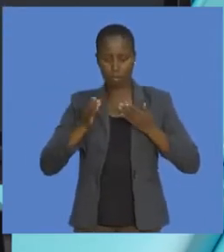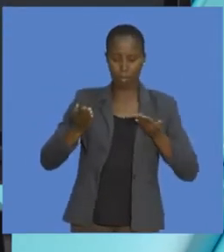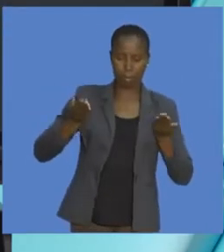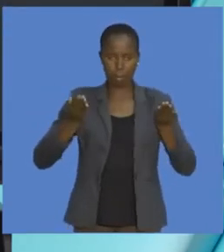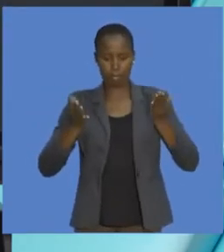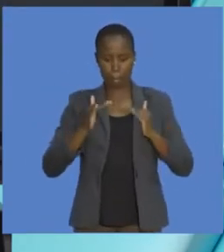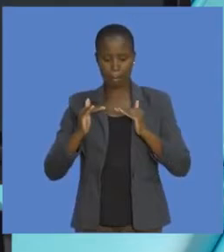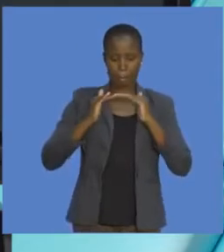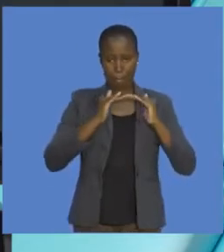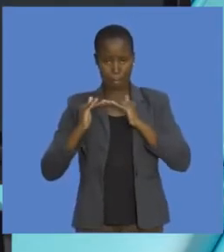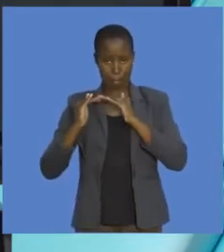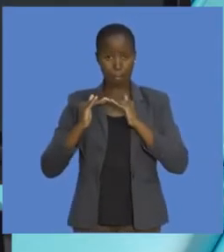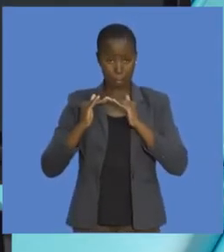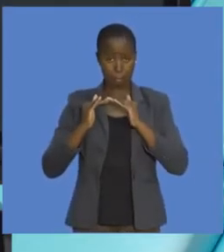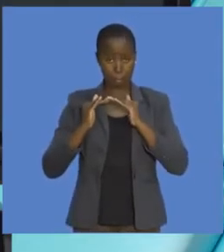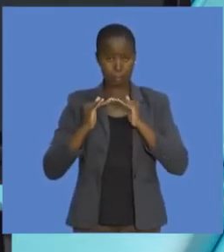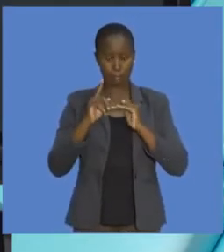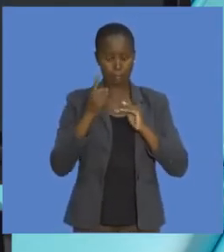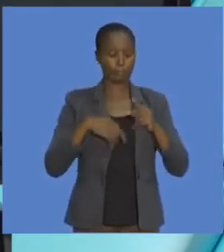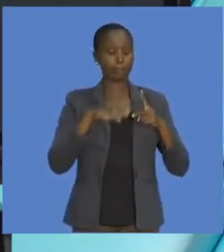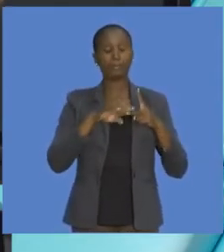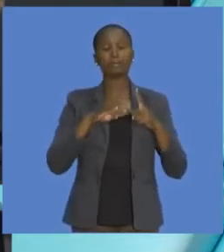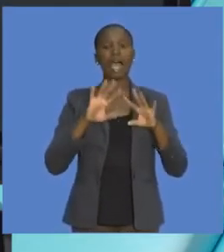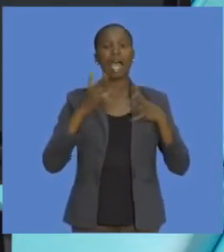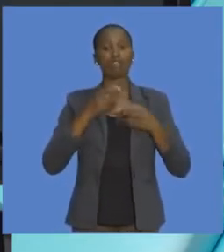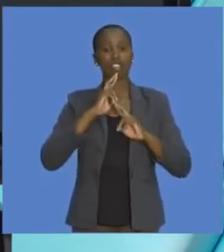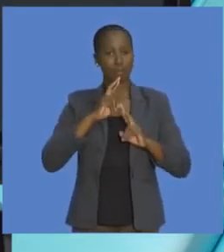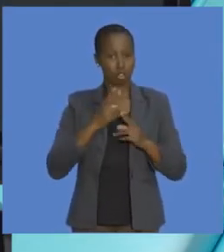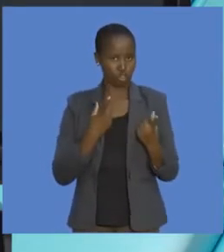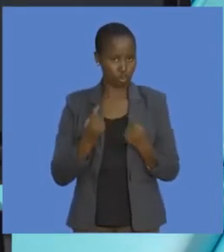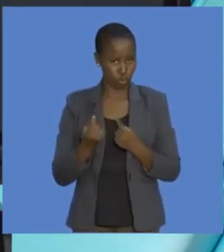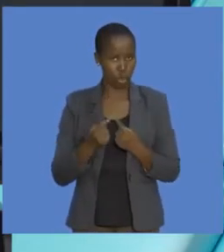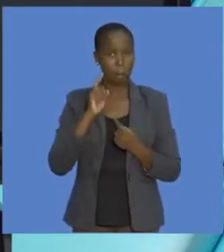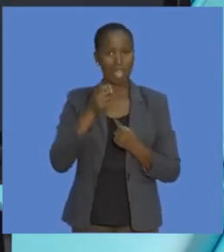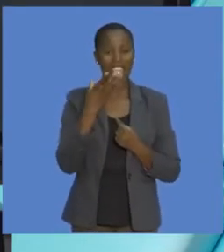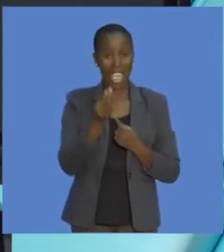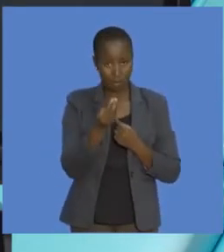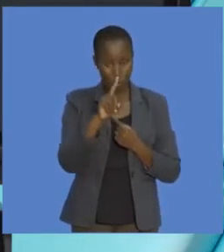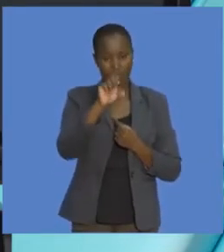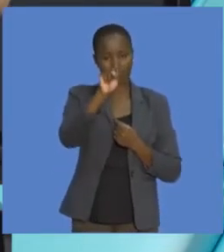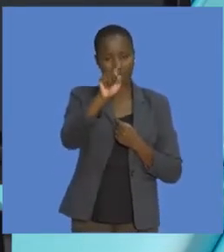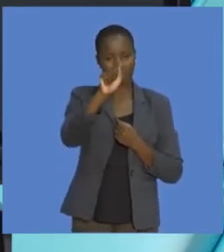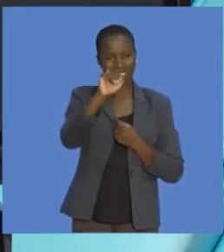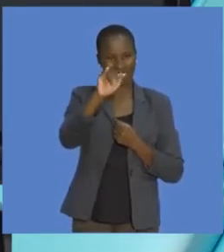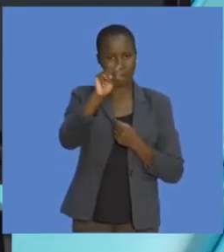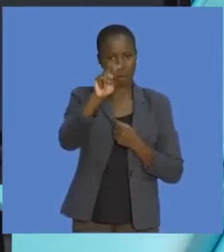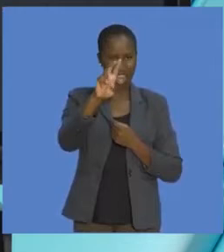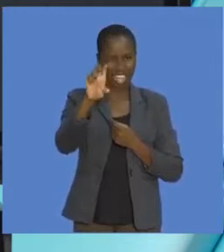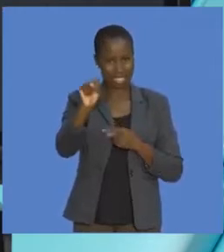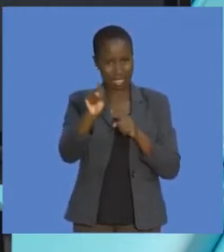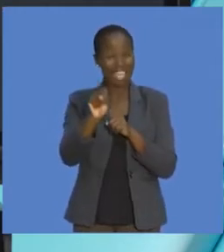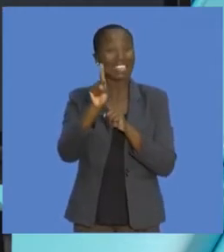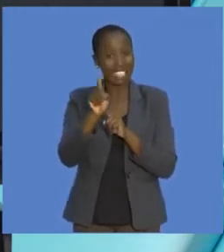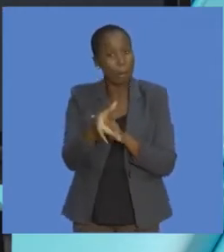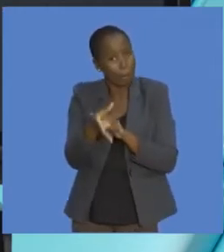how the response is created. So there has to be a stimulus, which is then received by